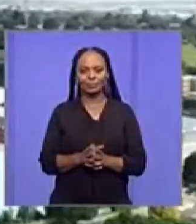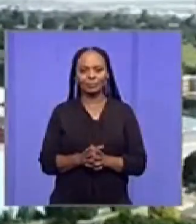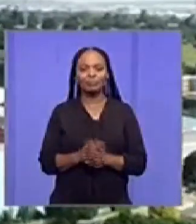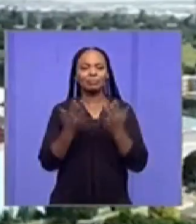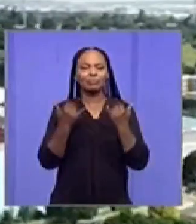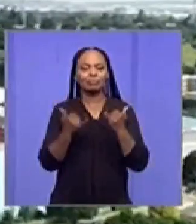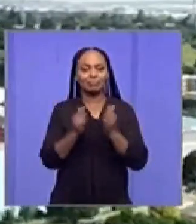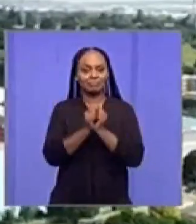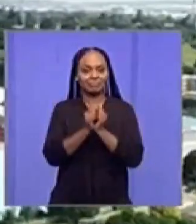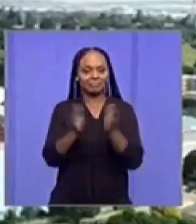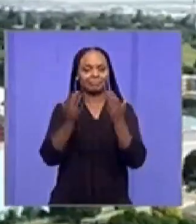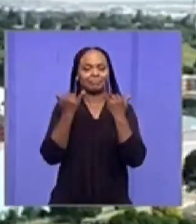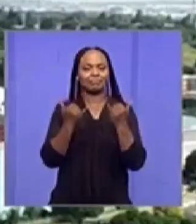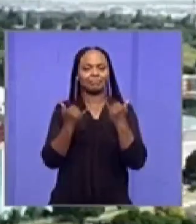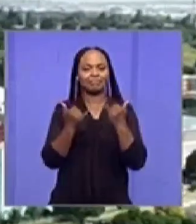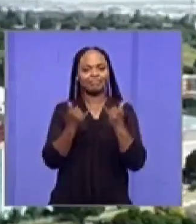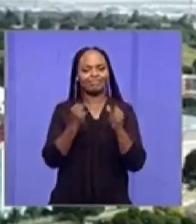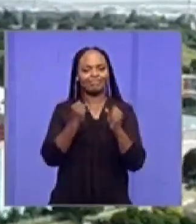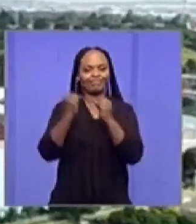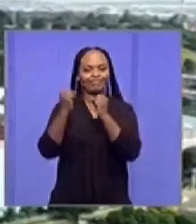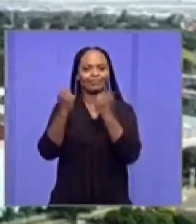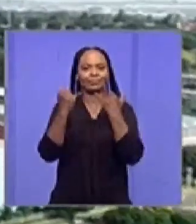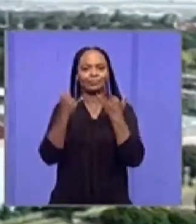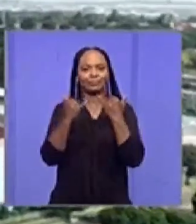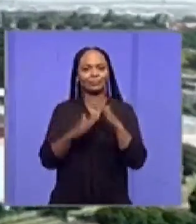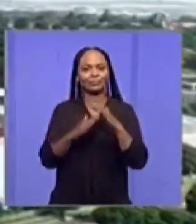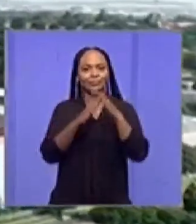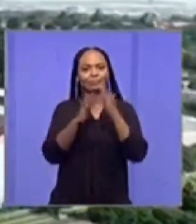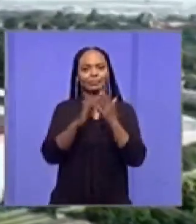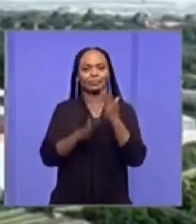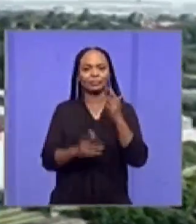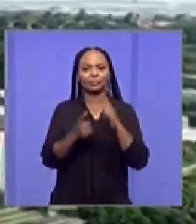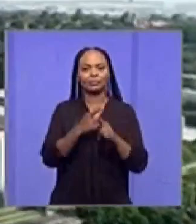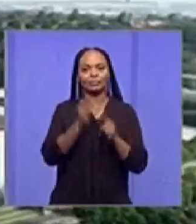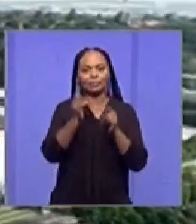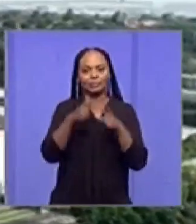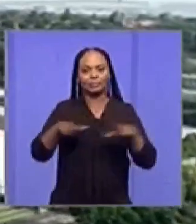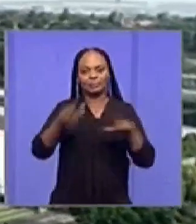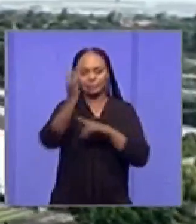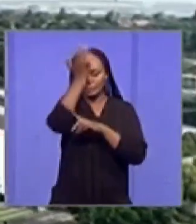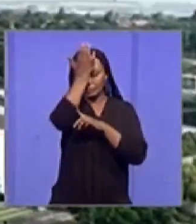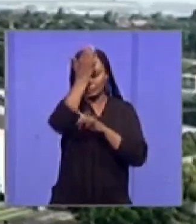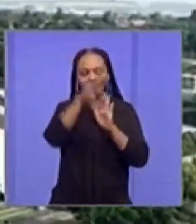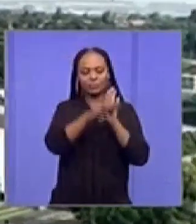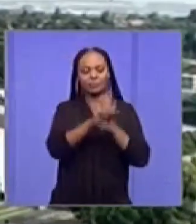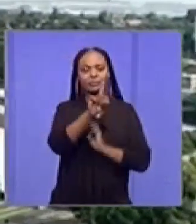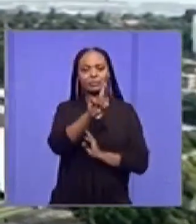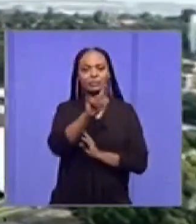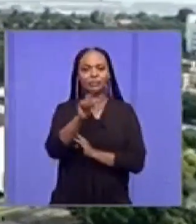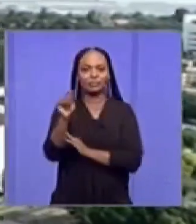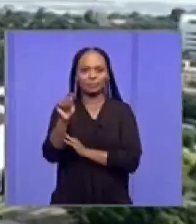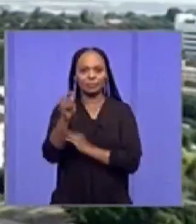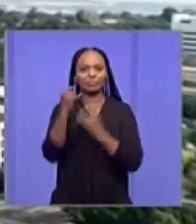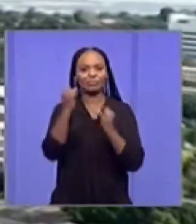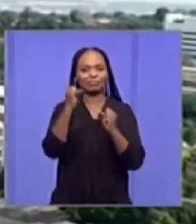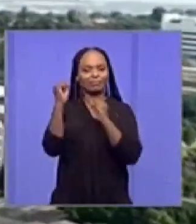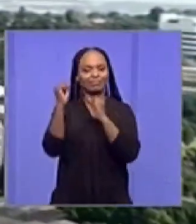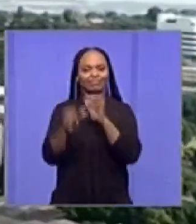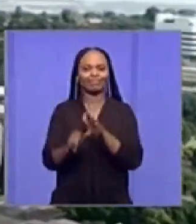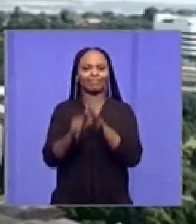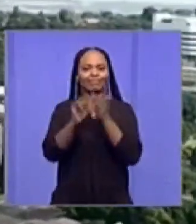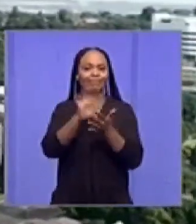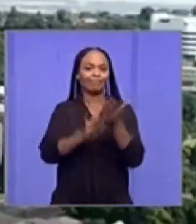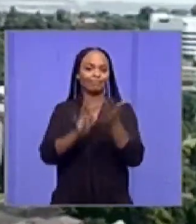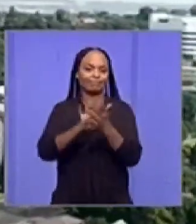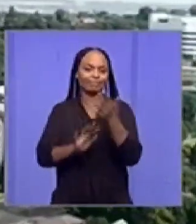motho e molodi o kona gore go rošago gašontšhi ya ditaba tša sepedi ka lane ya DTT re thoma ka go lekonketša tše dingwe tša dintlha